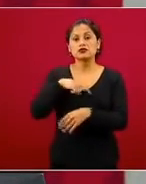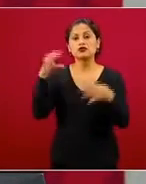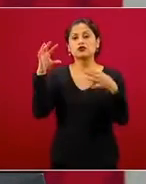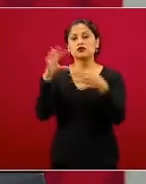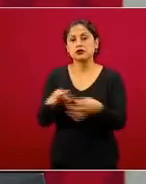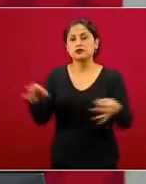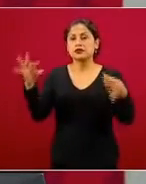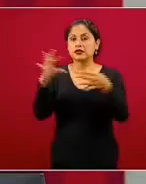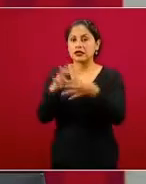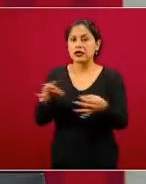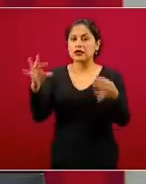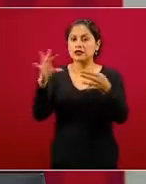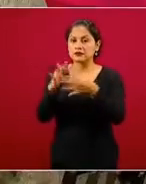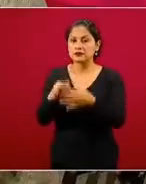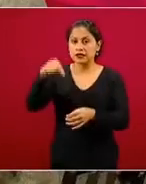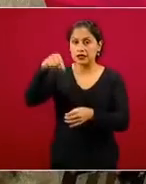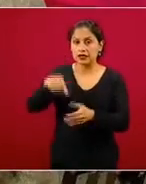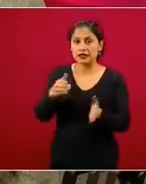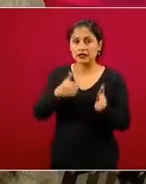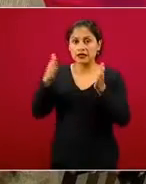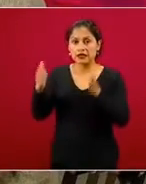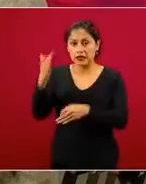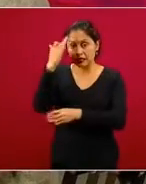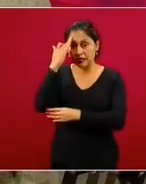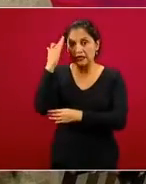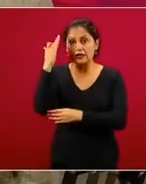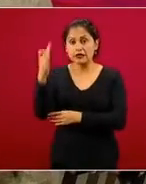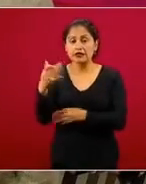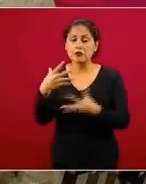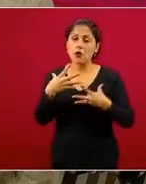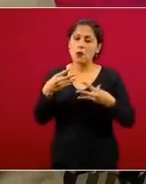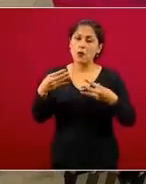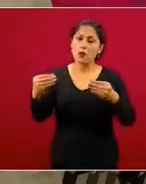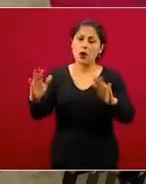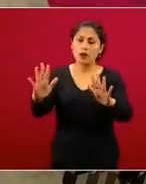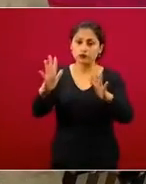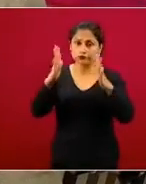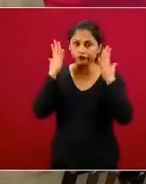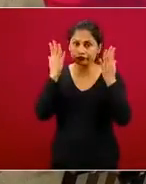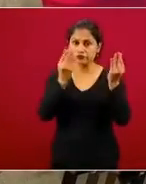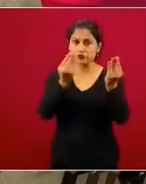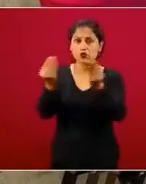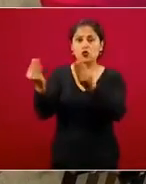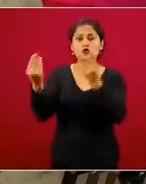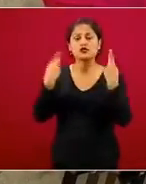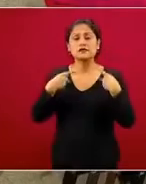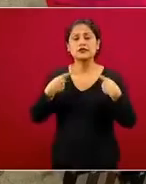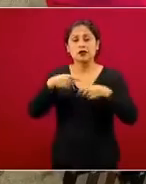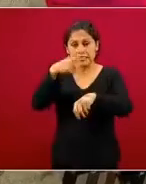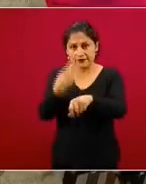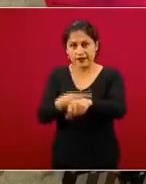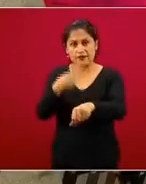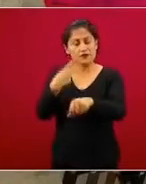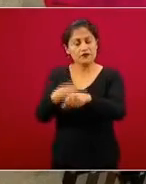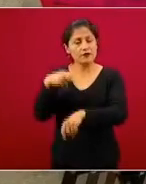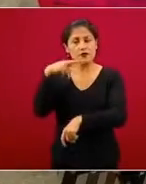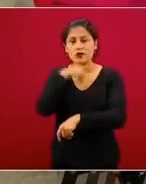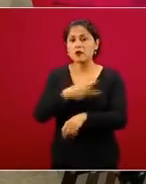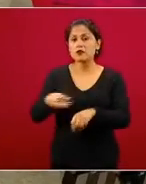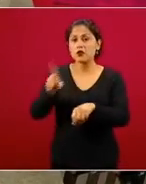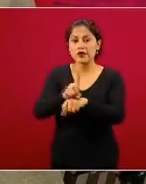3. As we have said before, phase 3 is a phase that is characterized by a